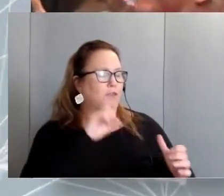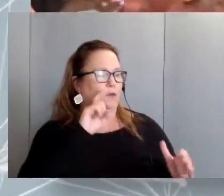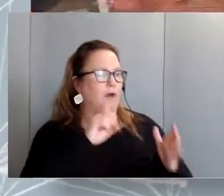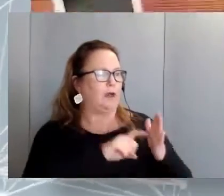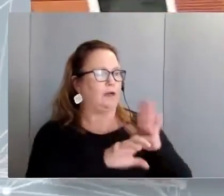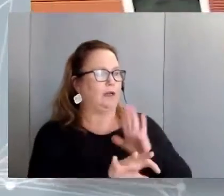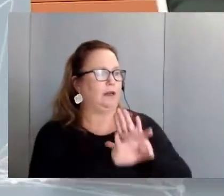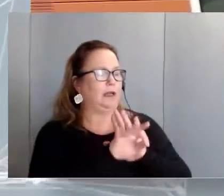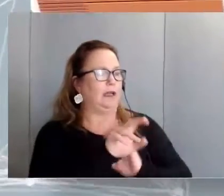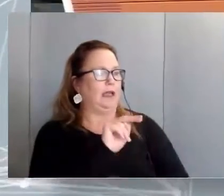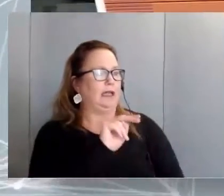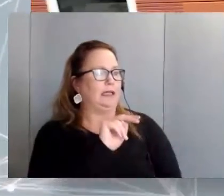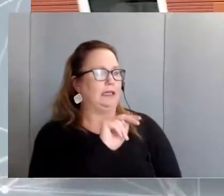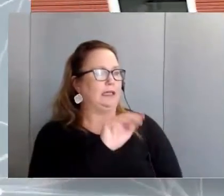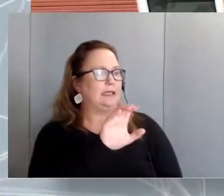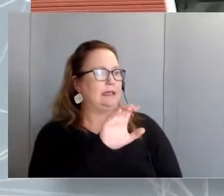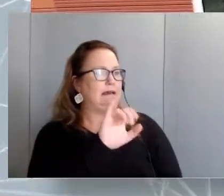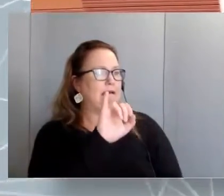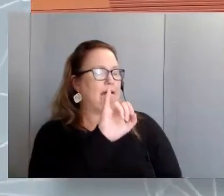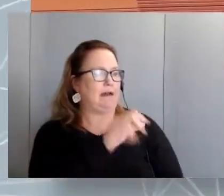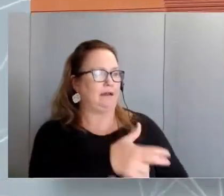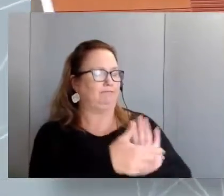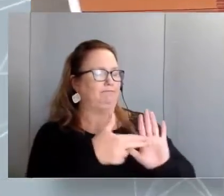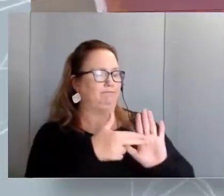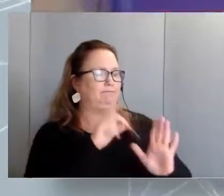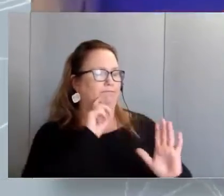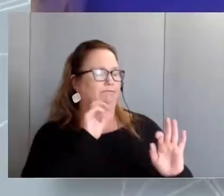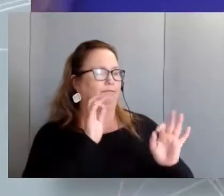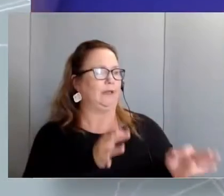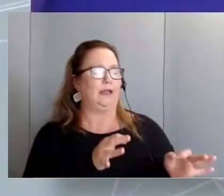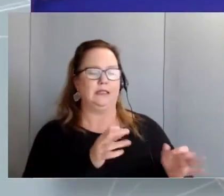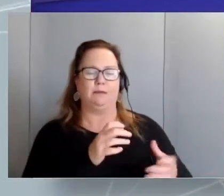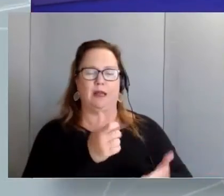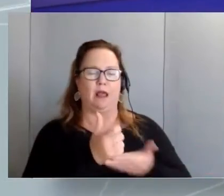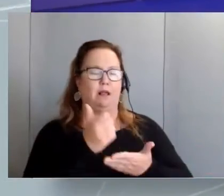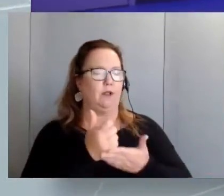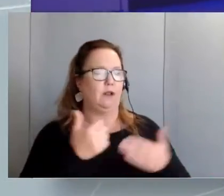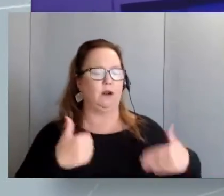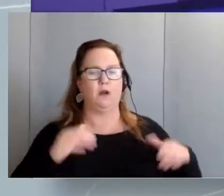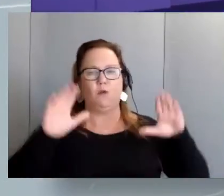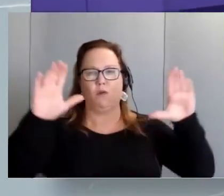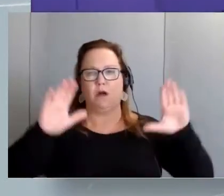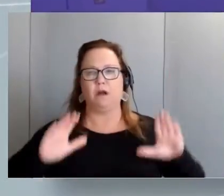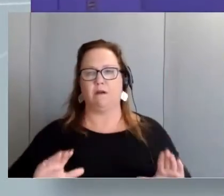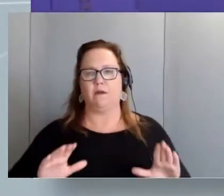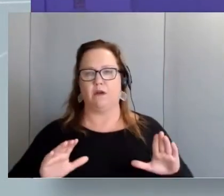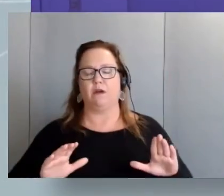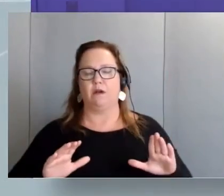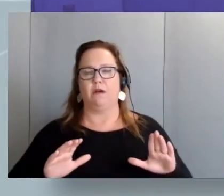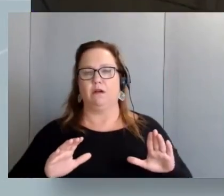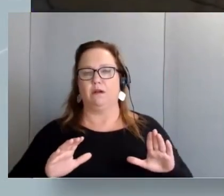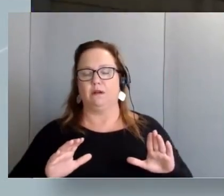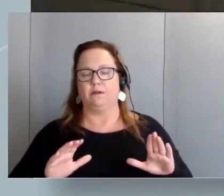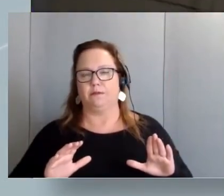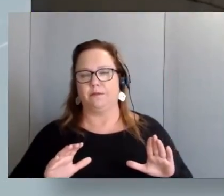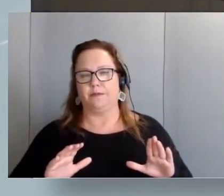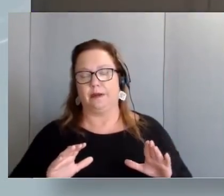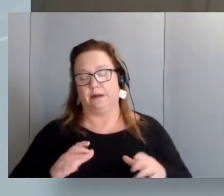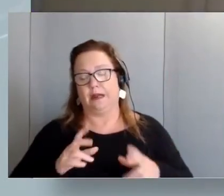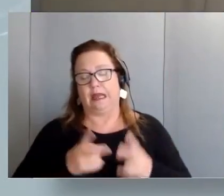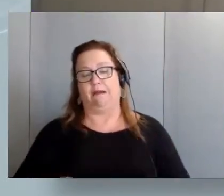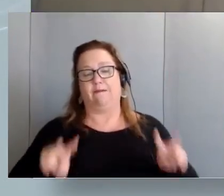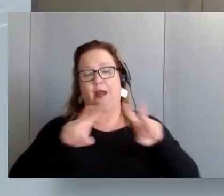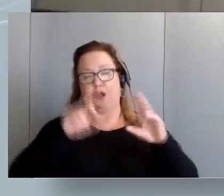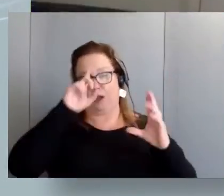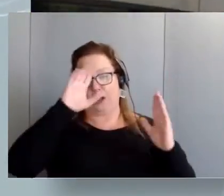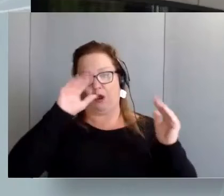NCI. All of that has been instrumental in helping drive value and hope again to brain